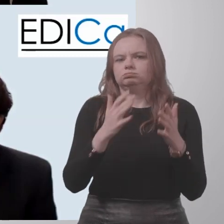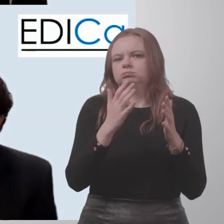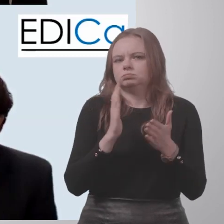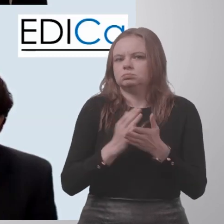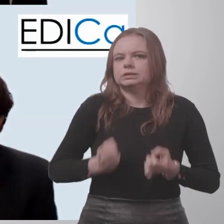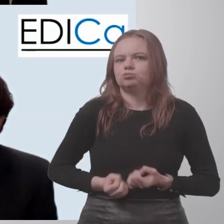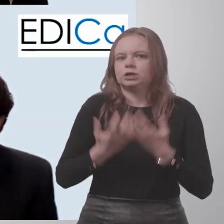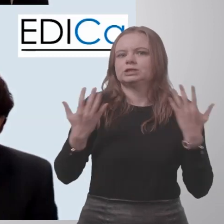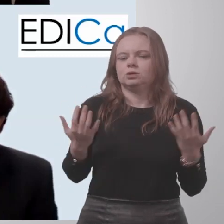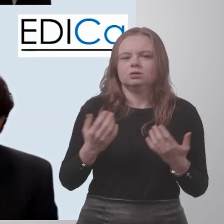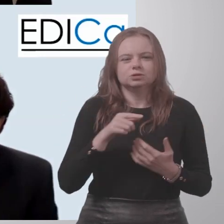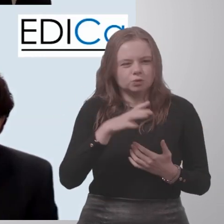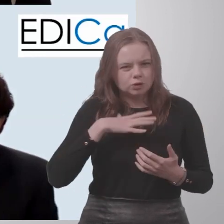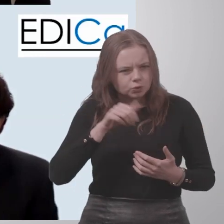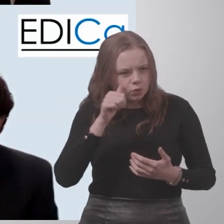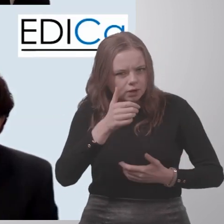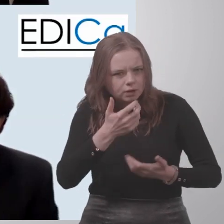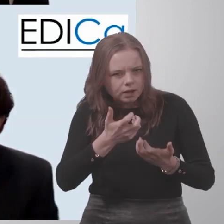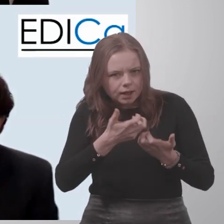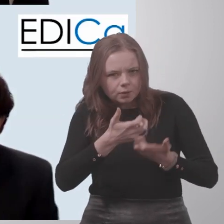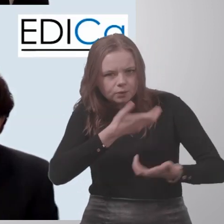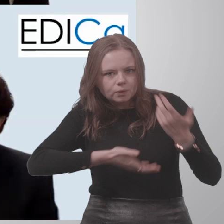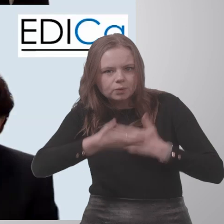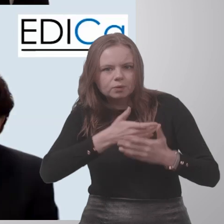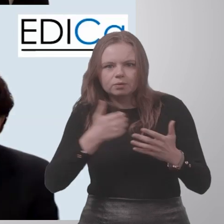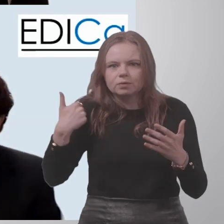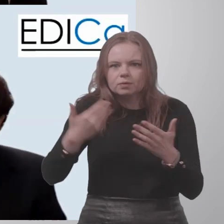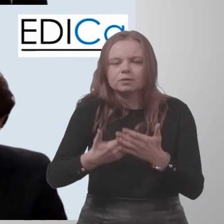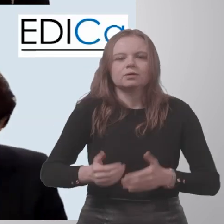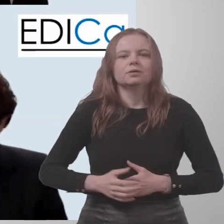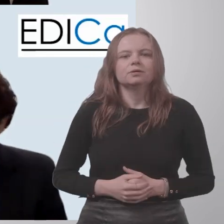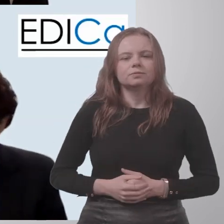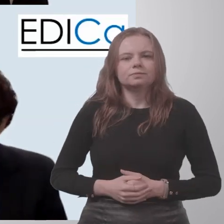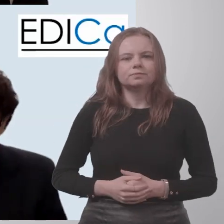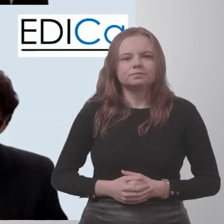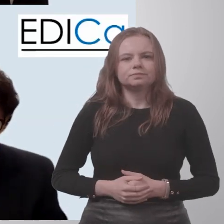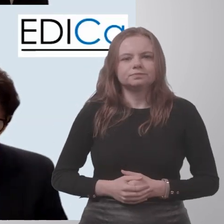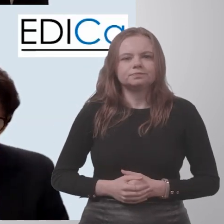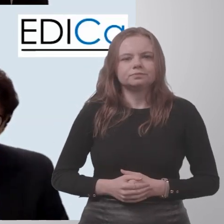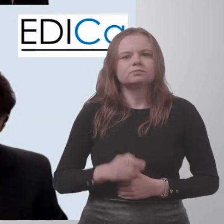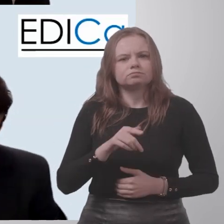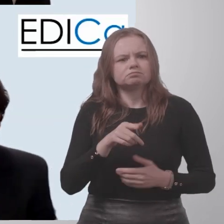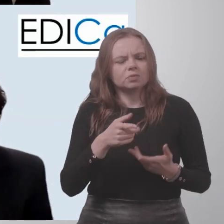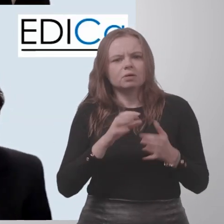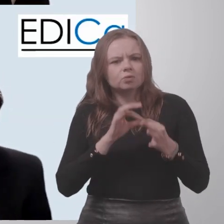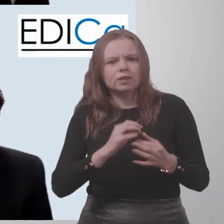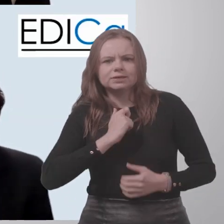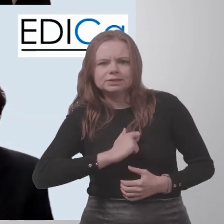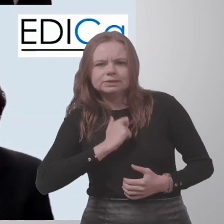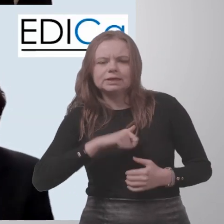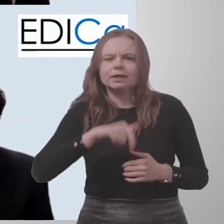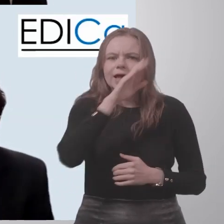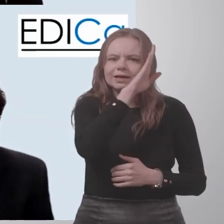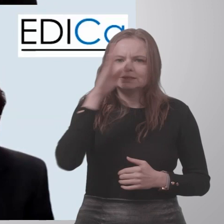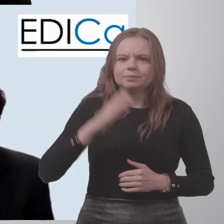really inspirational. So it'd be great to know how you came to this work and how it kind of embodies what you are from an identity point of view in